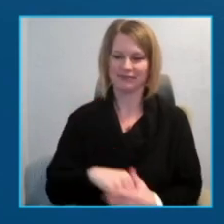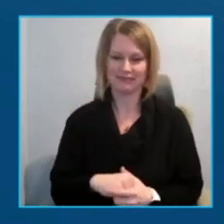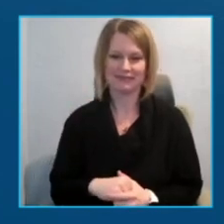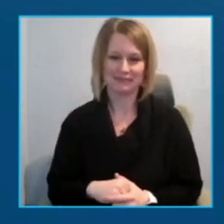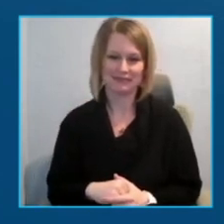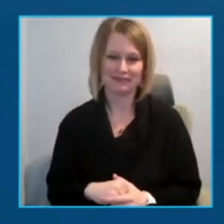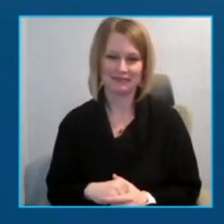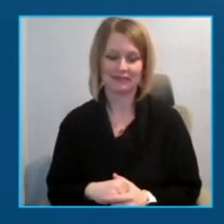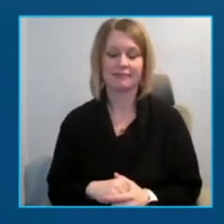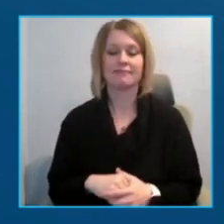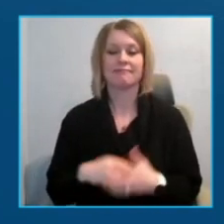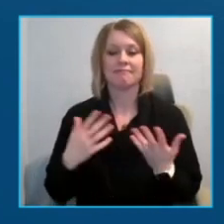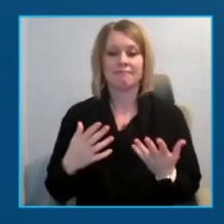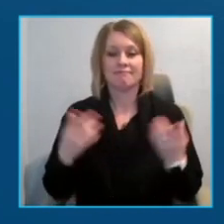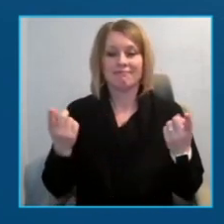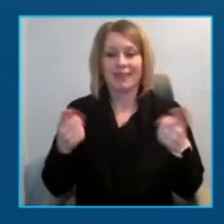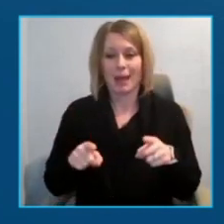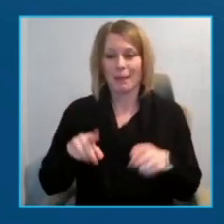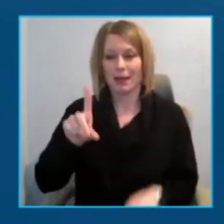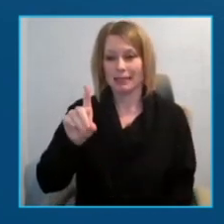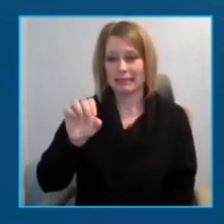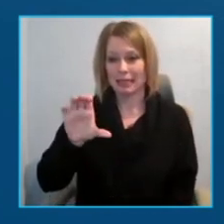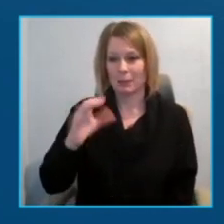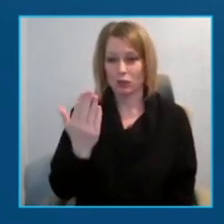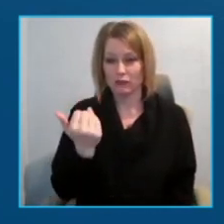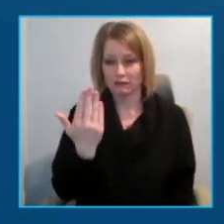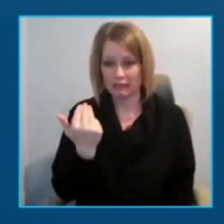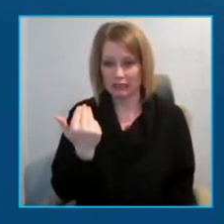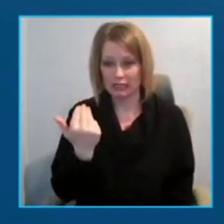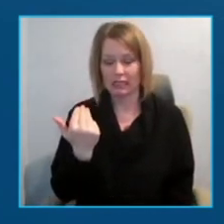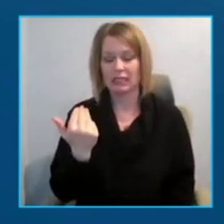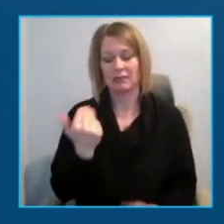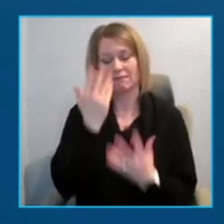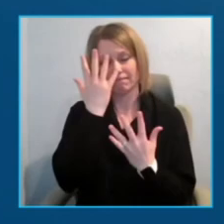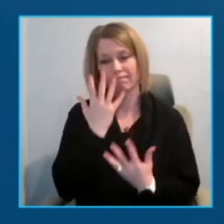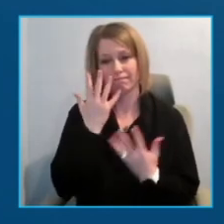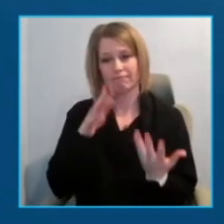He passed away on December 15. Each of us